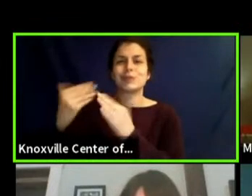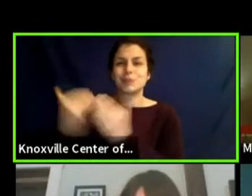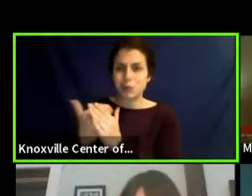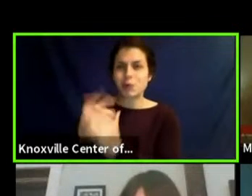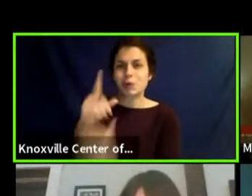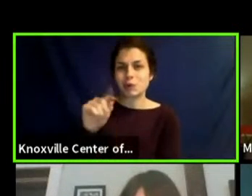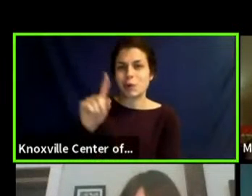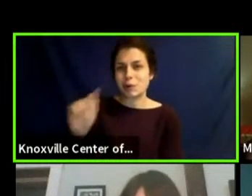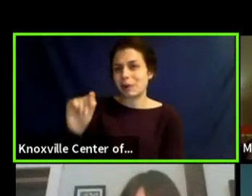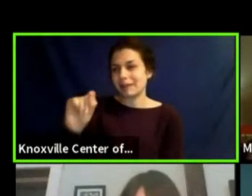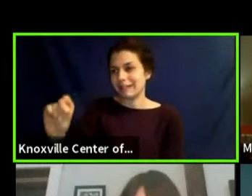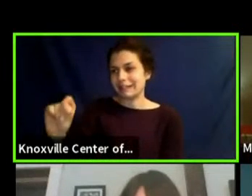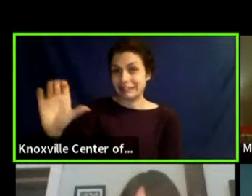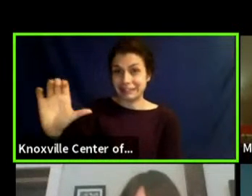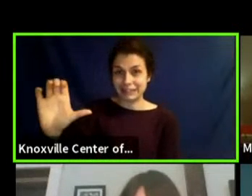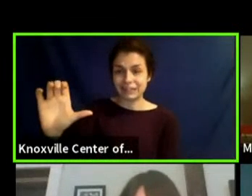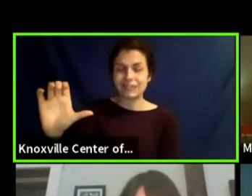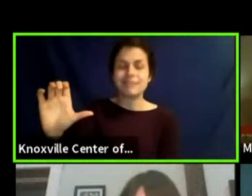2020-C,